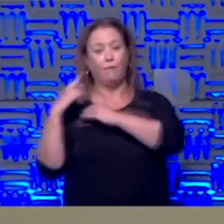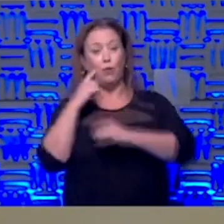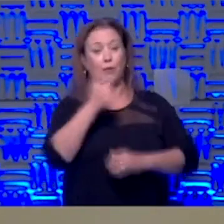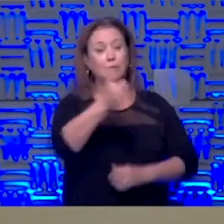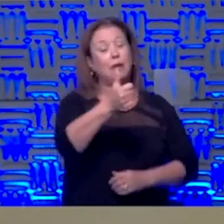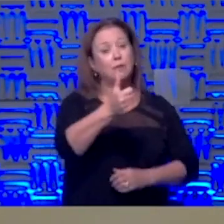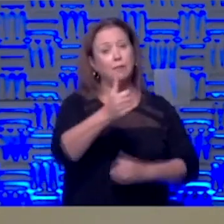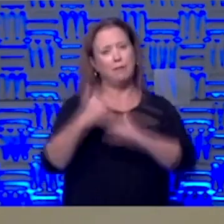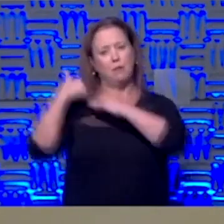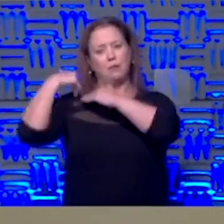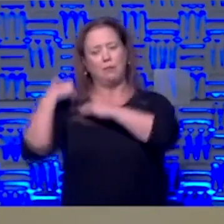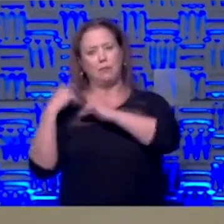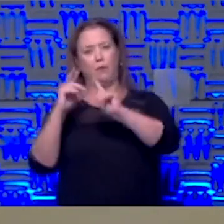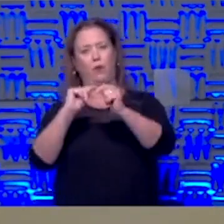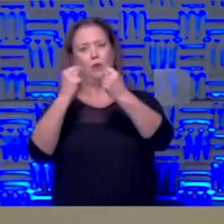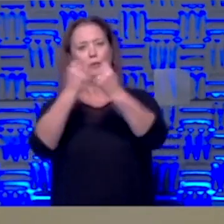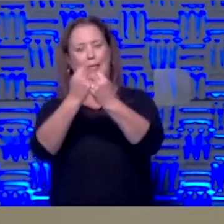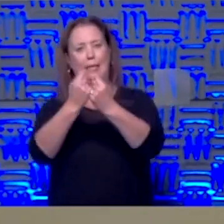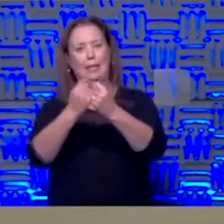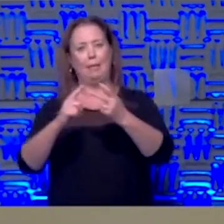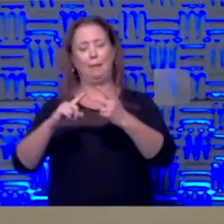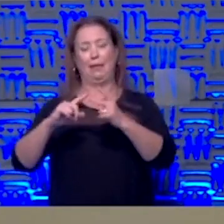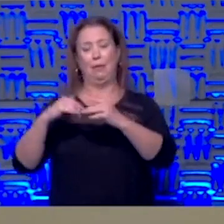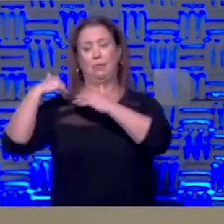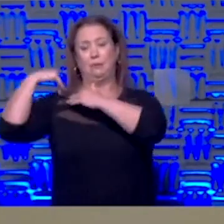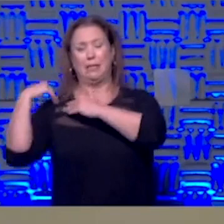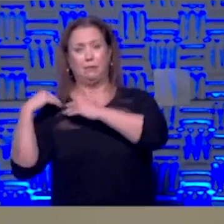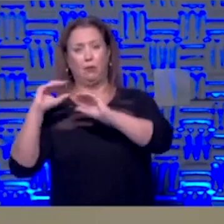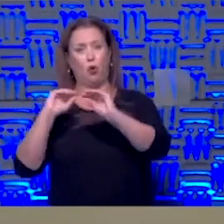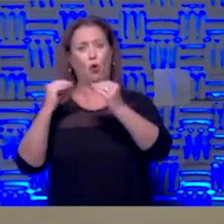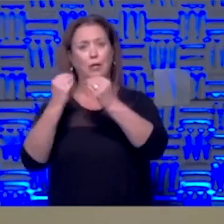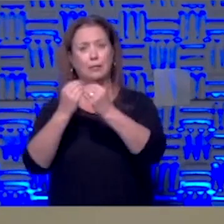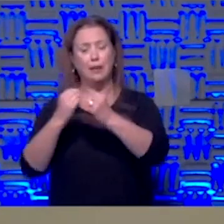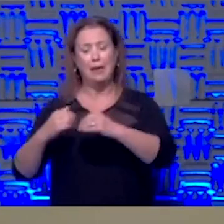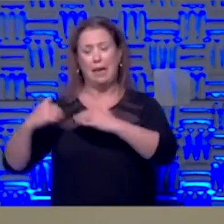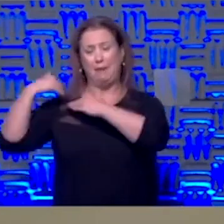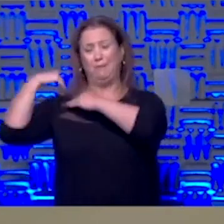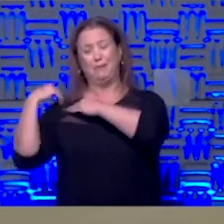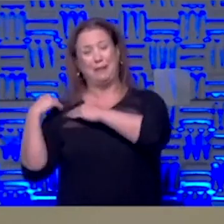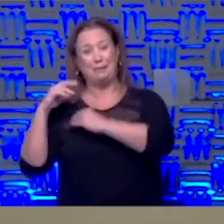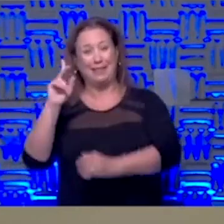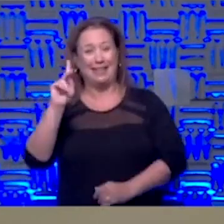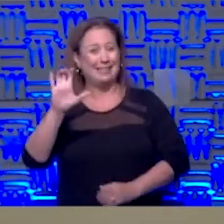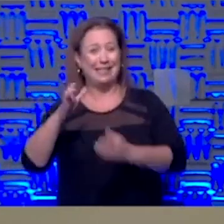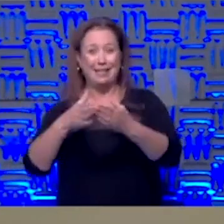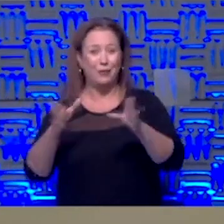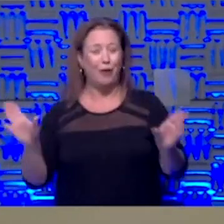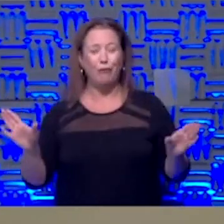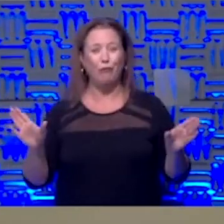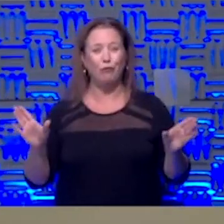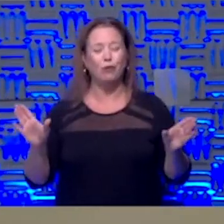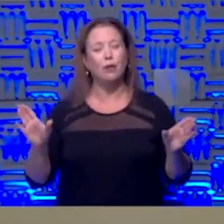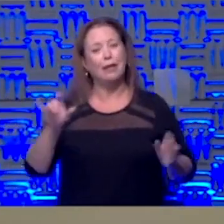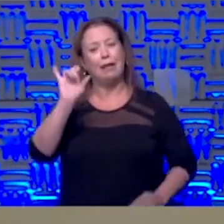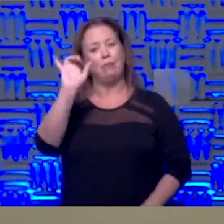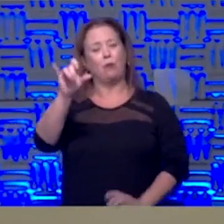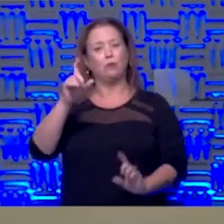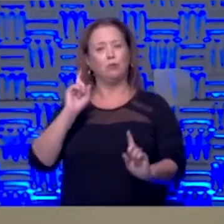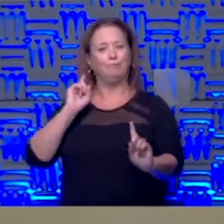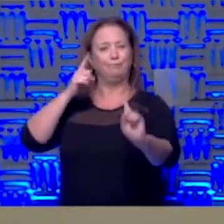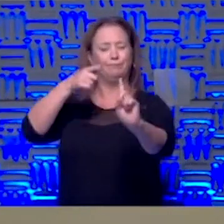but to their teammates, to the organization, to Kansas City in general. And I think those are the big